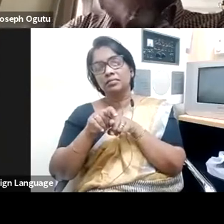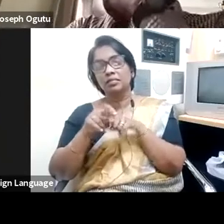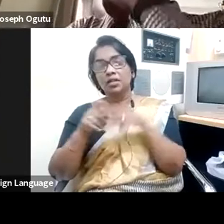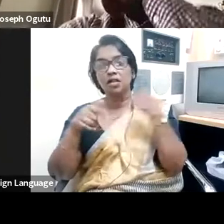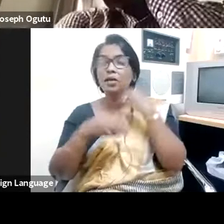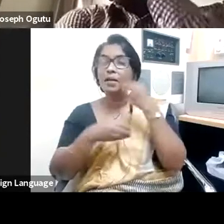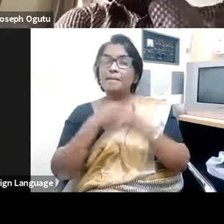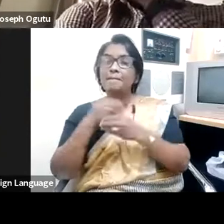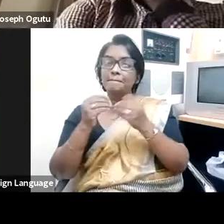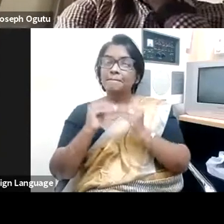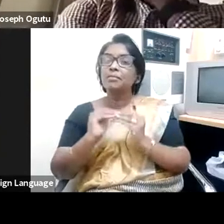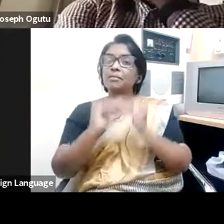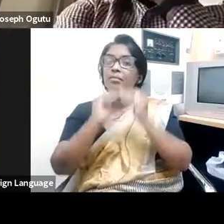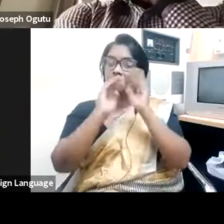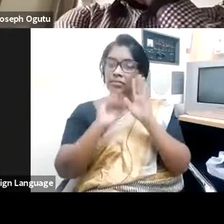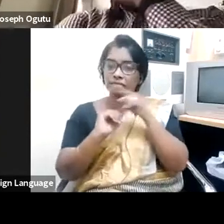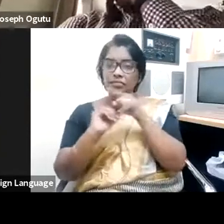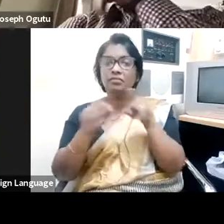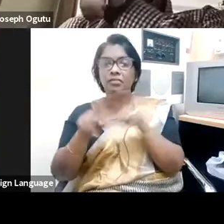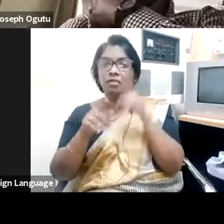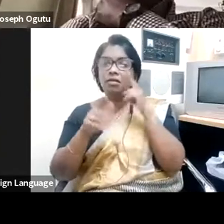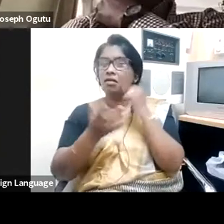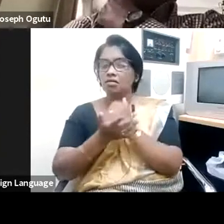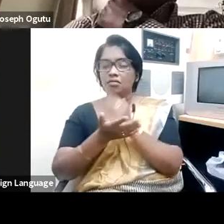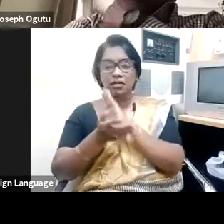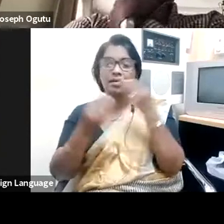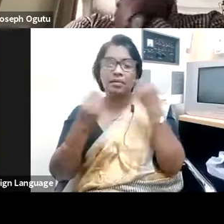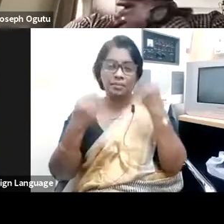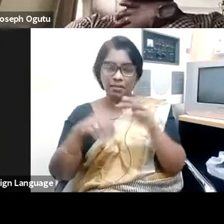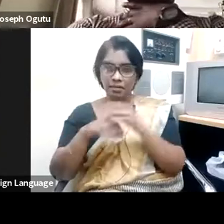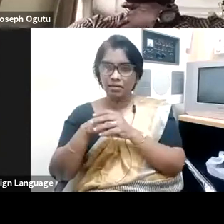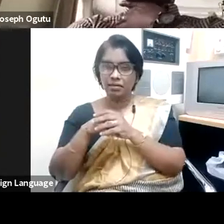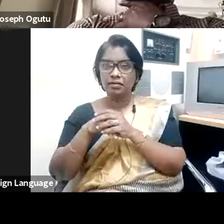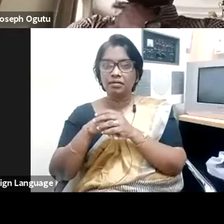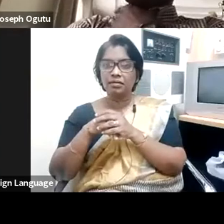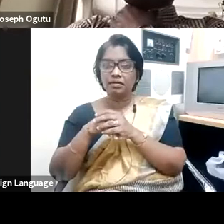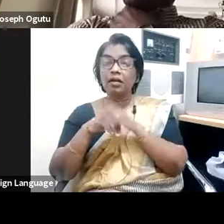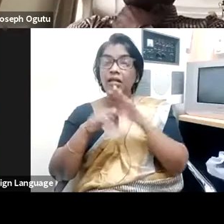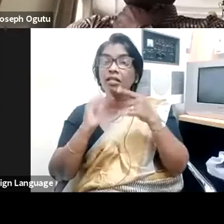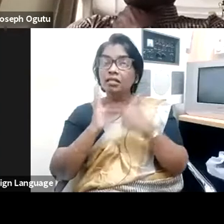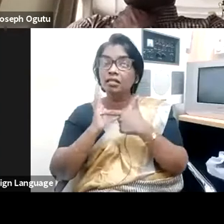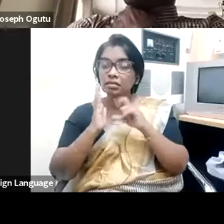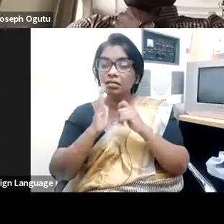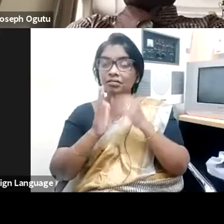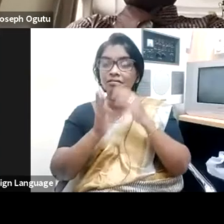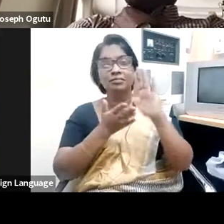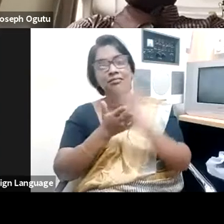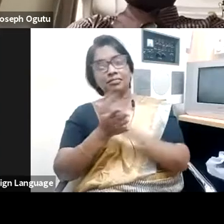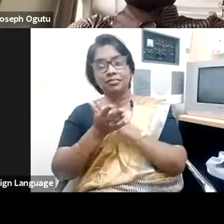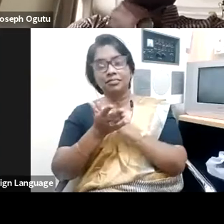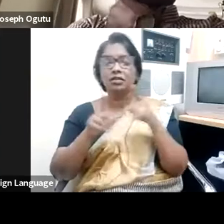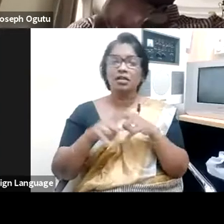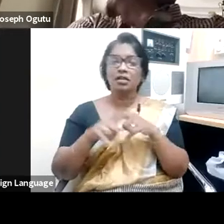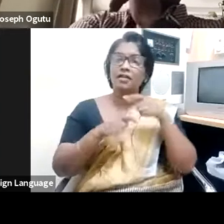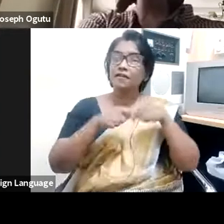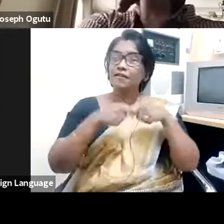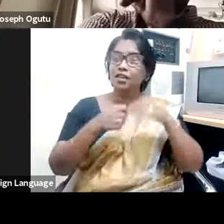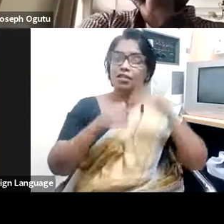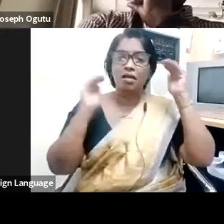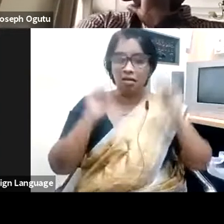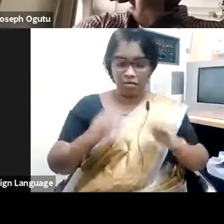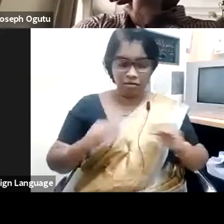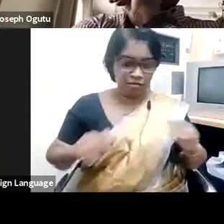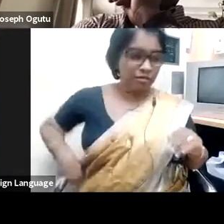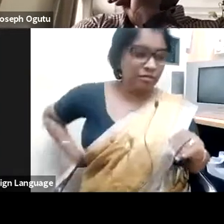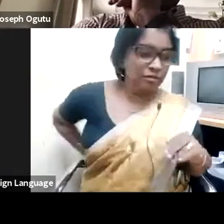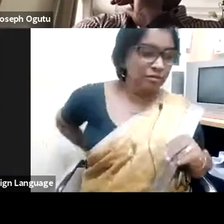do. I do have 2 technology colleagues here, so it's not expensive. You first need to think about creating an impact. What's